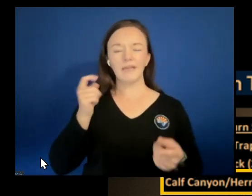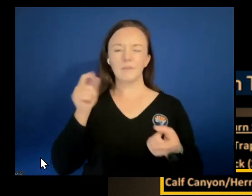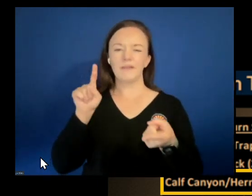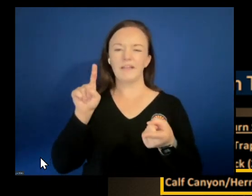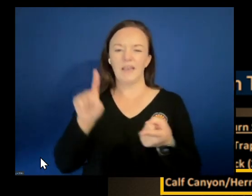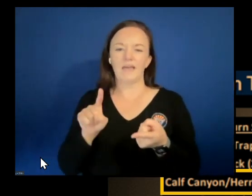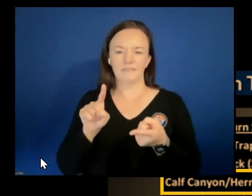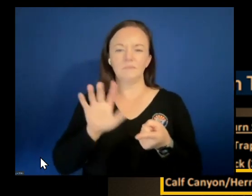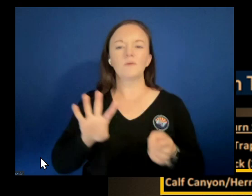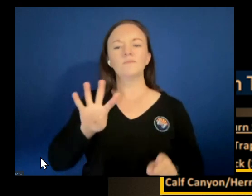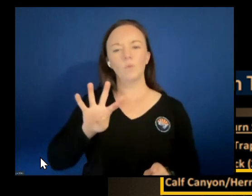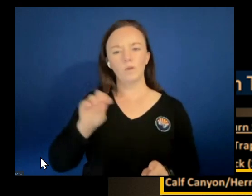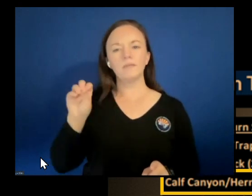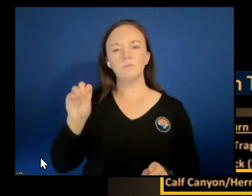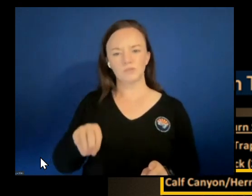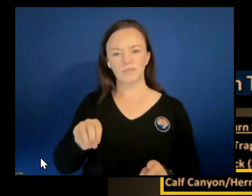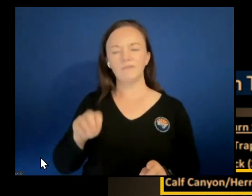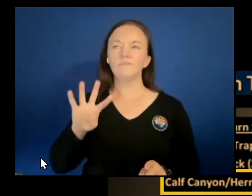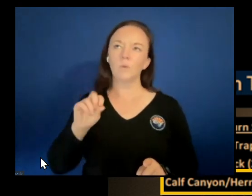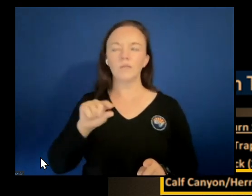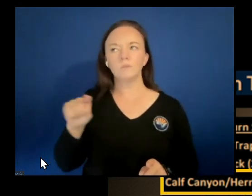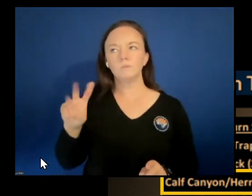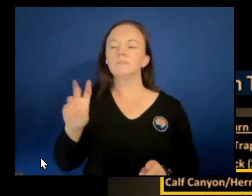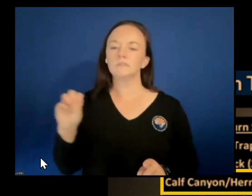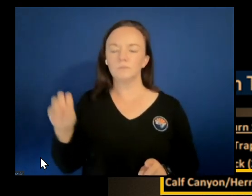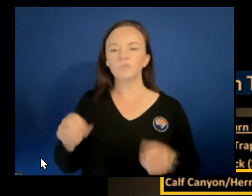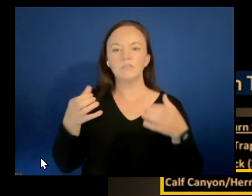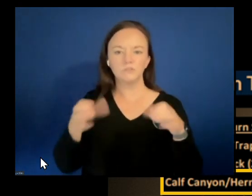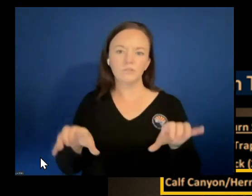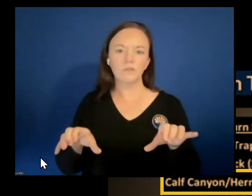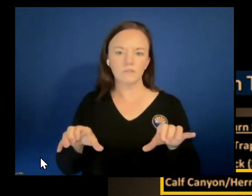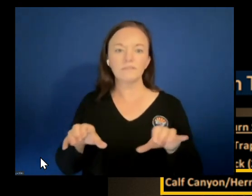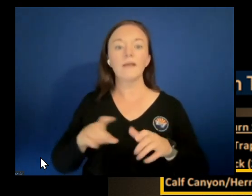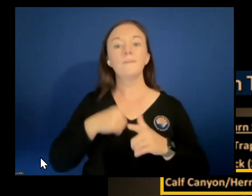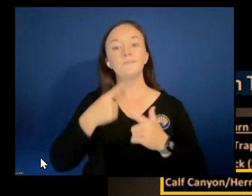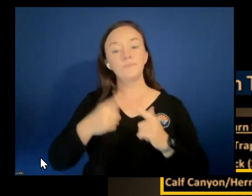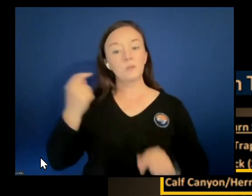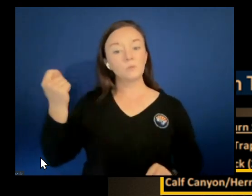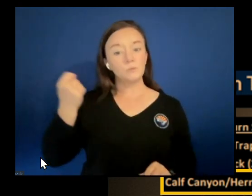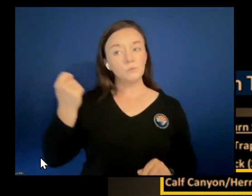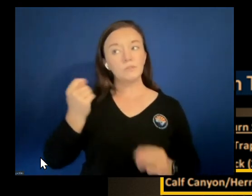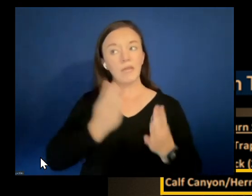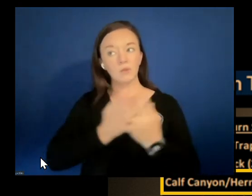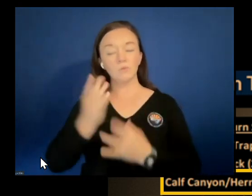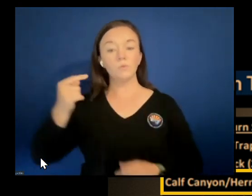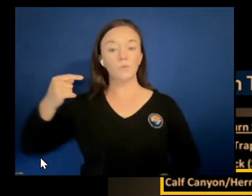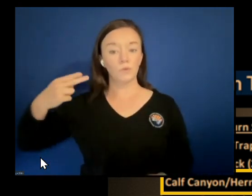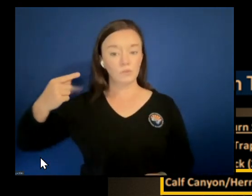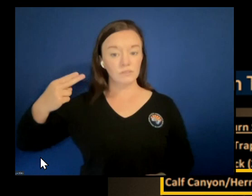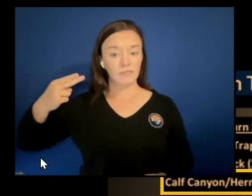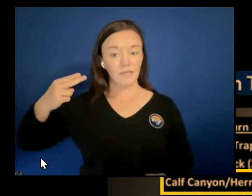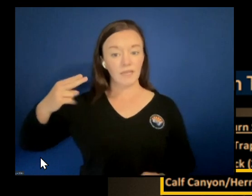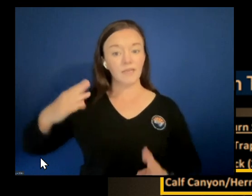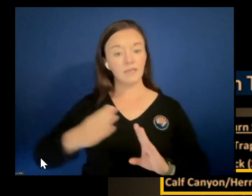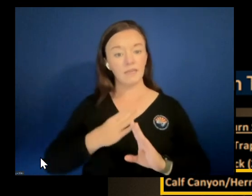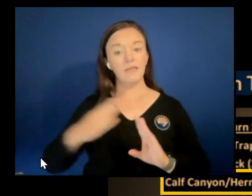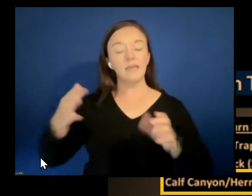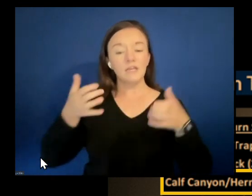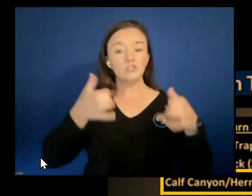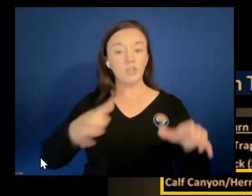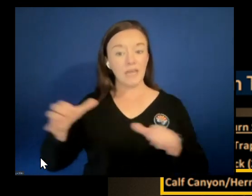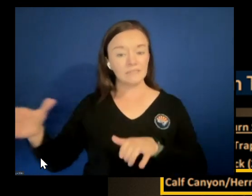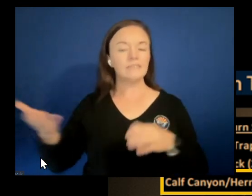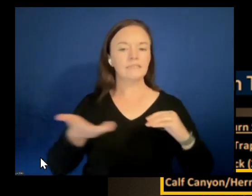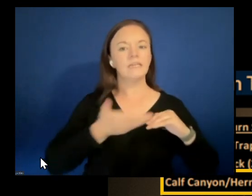about a 40 to 60% chance. But then by Tuesday through Thursday, those chances increase once again.